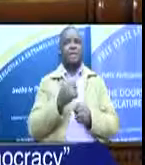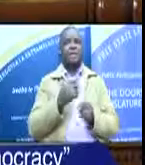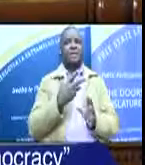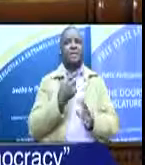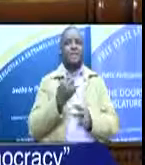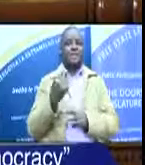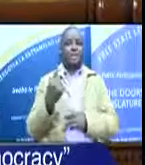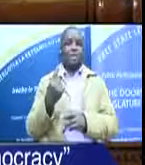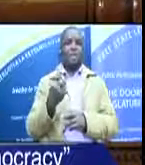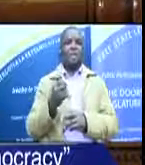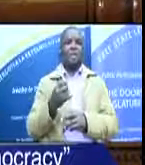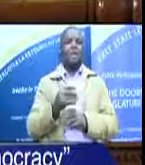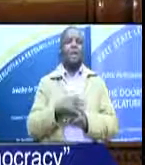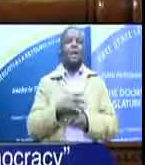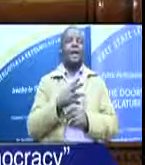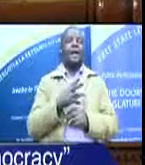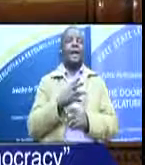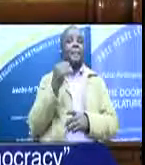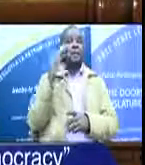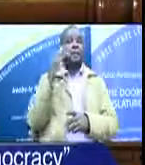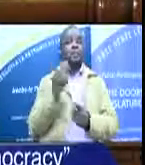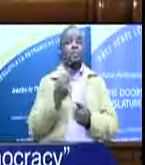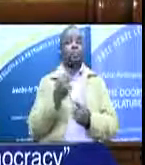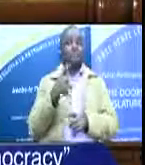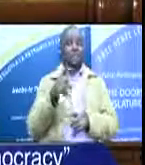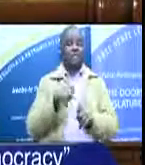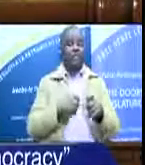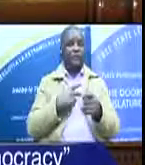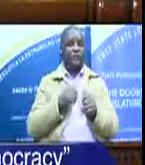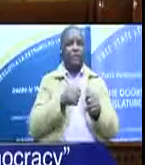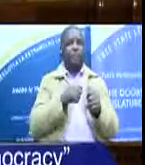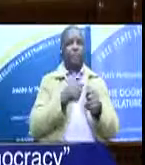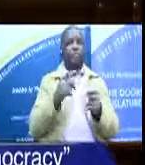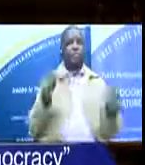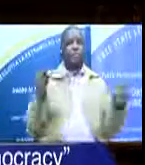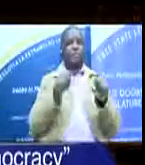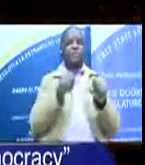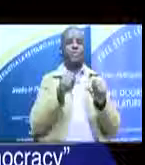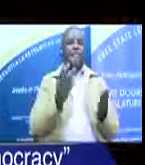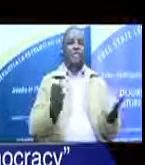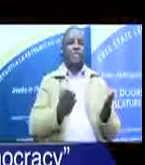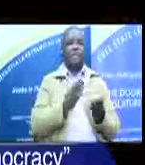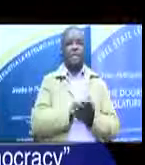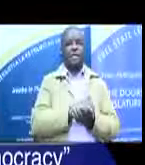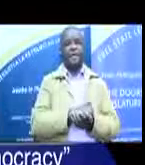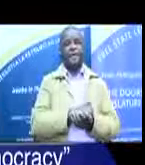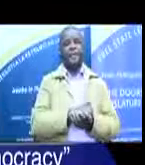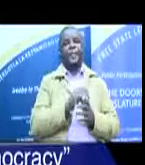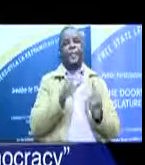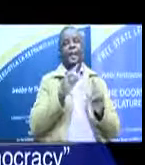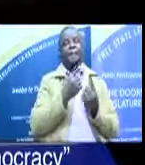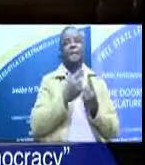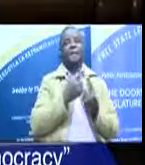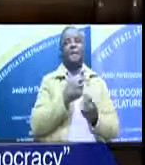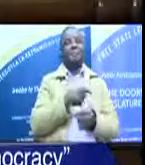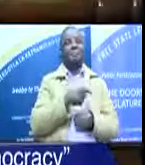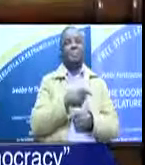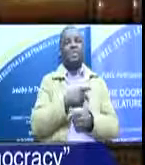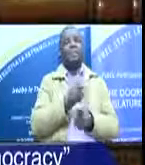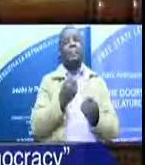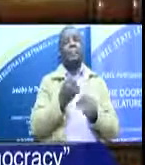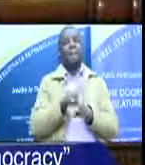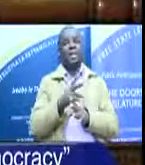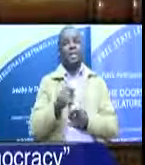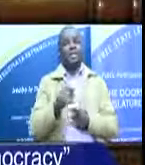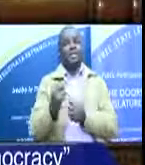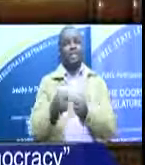care users who were lost to follow-up were traced back to care. The department is implementing